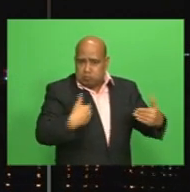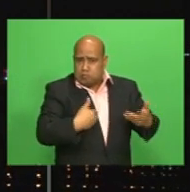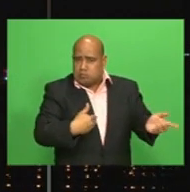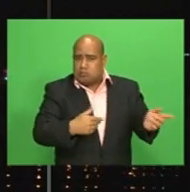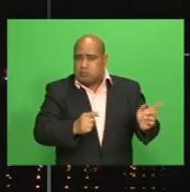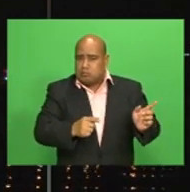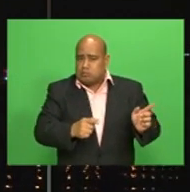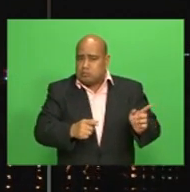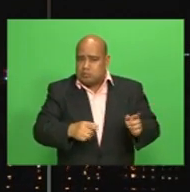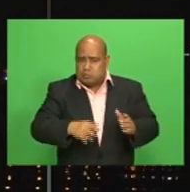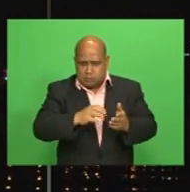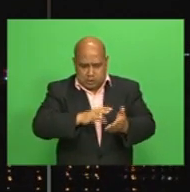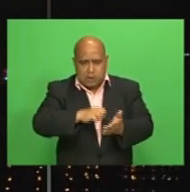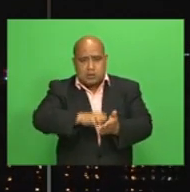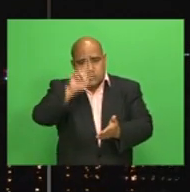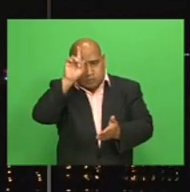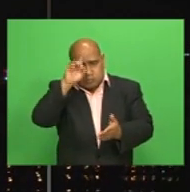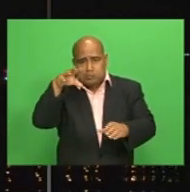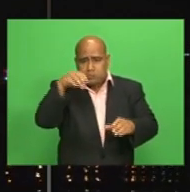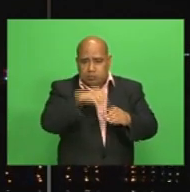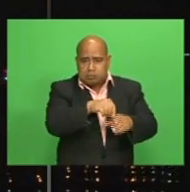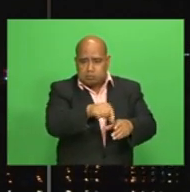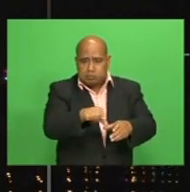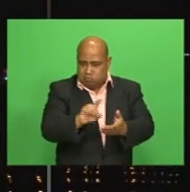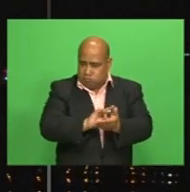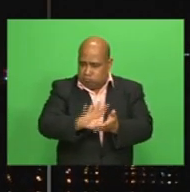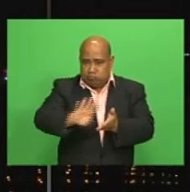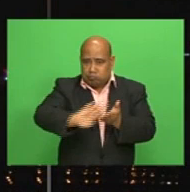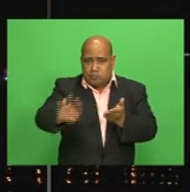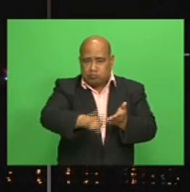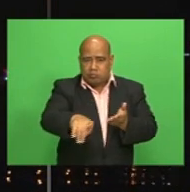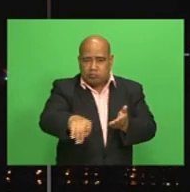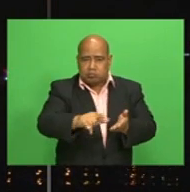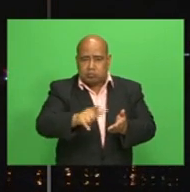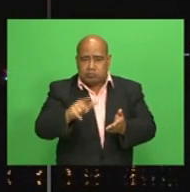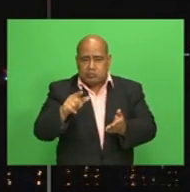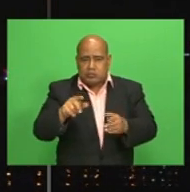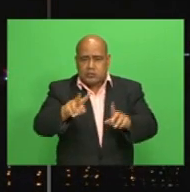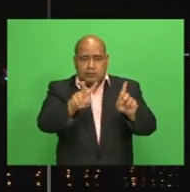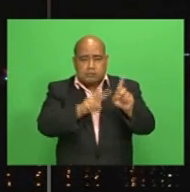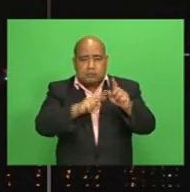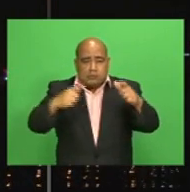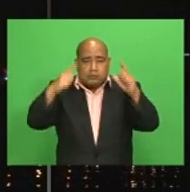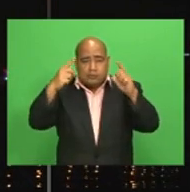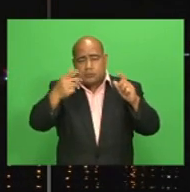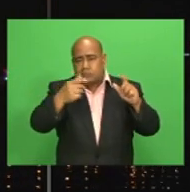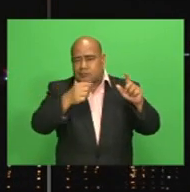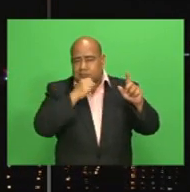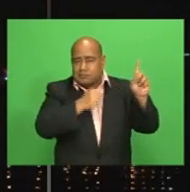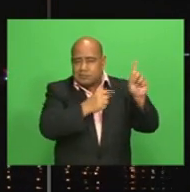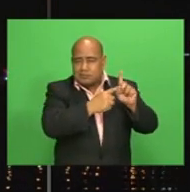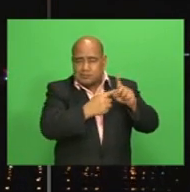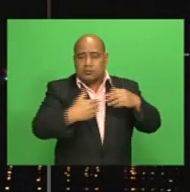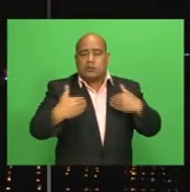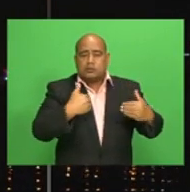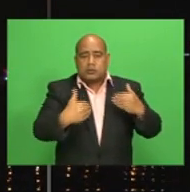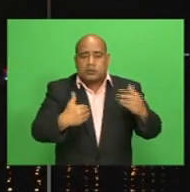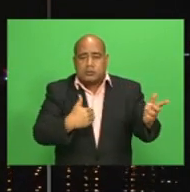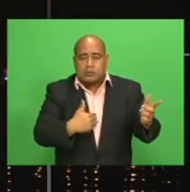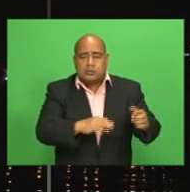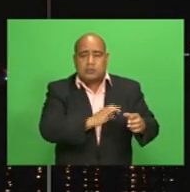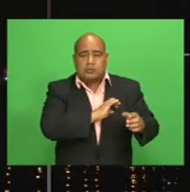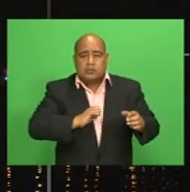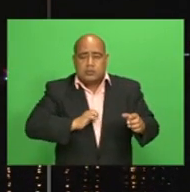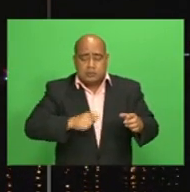Professor Pal Ahluwalia pending an investigation. A USP executive committee which met earlier this week had